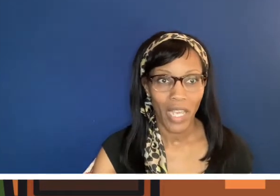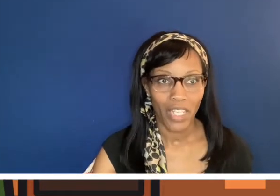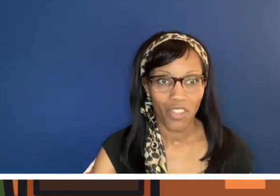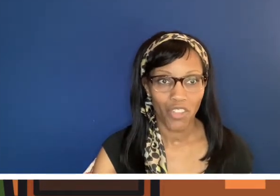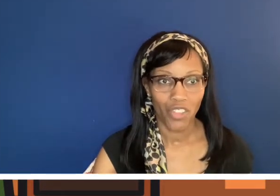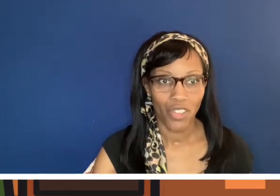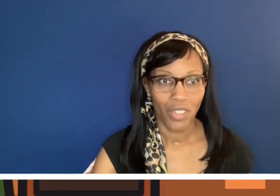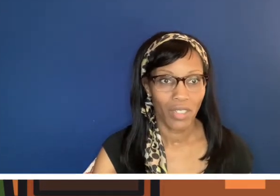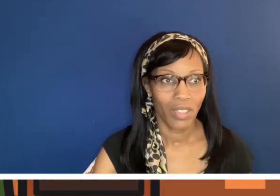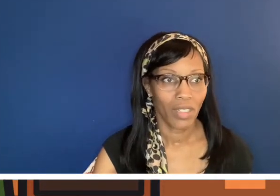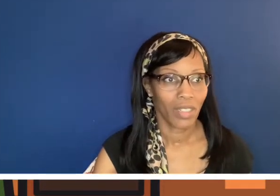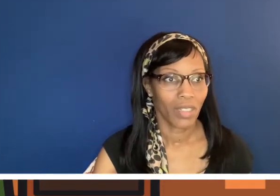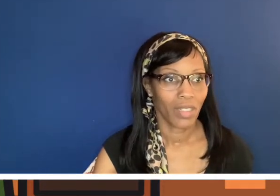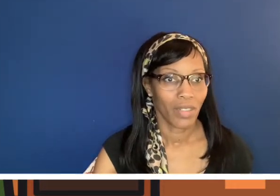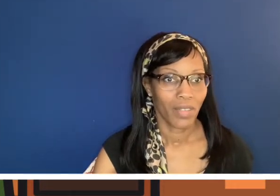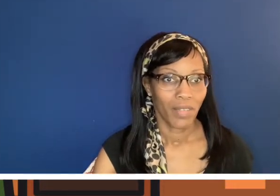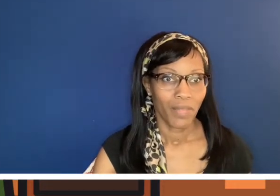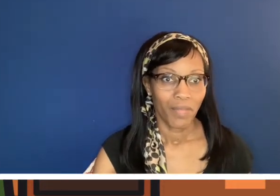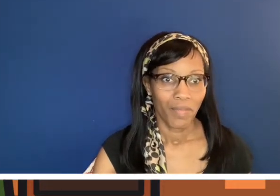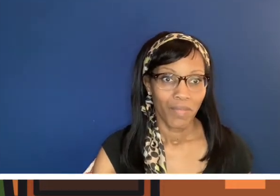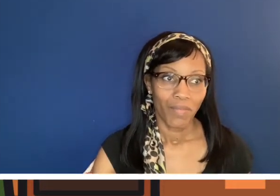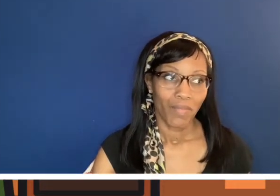the H.